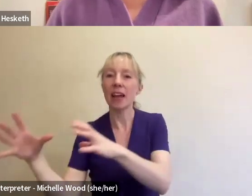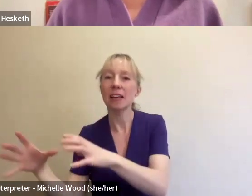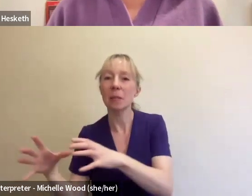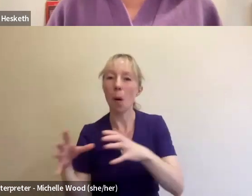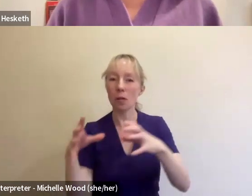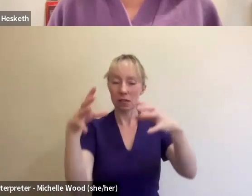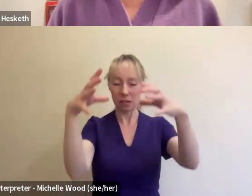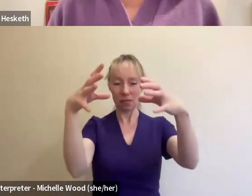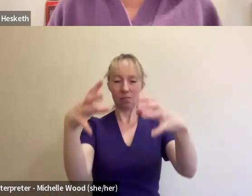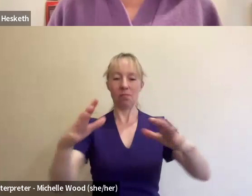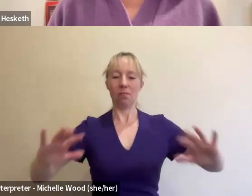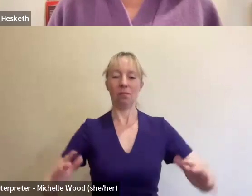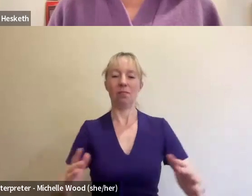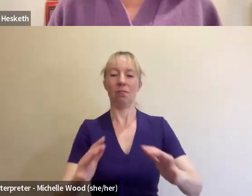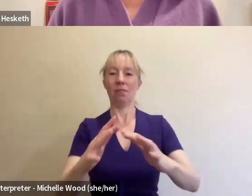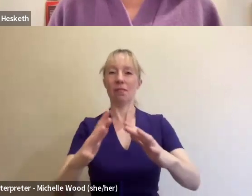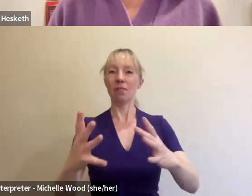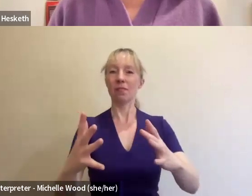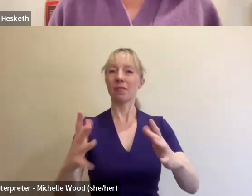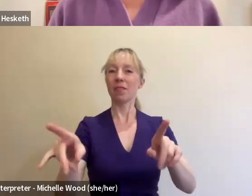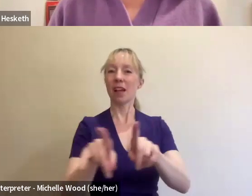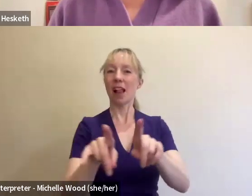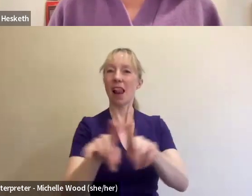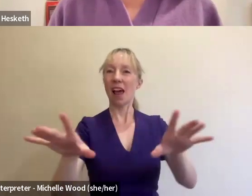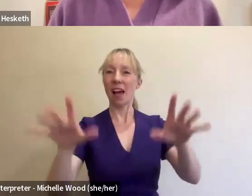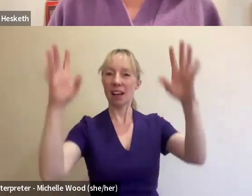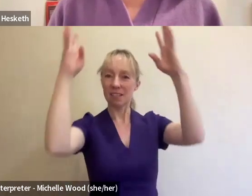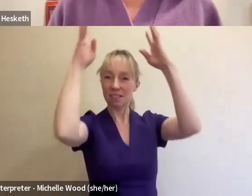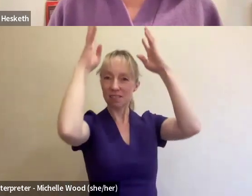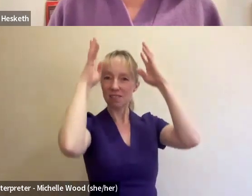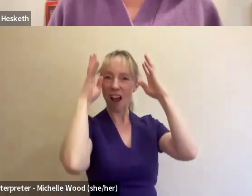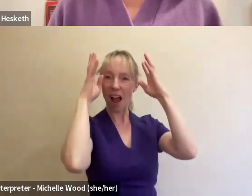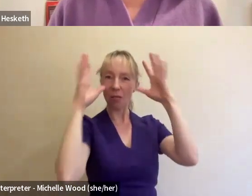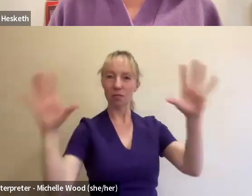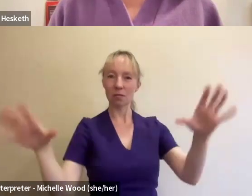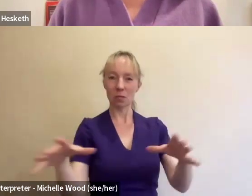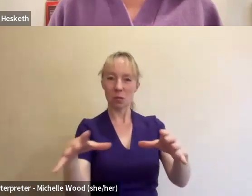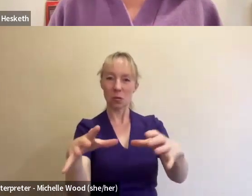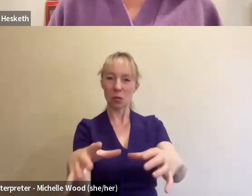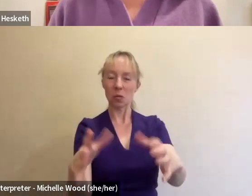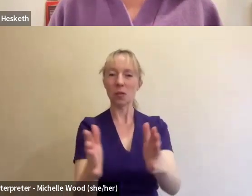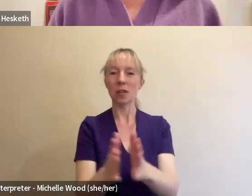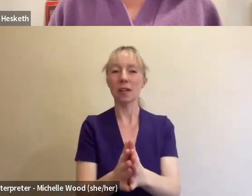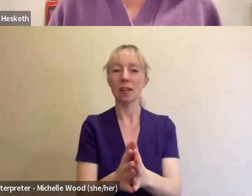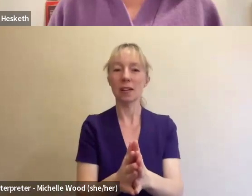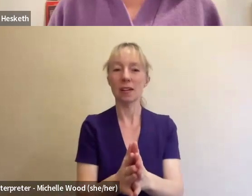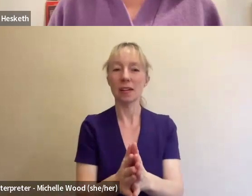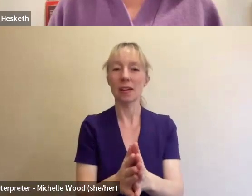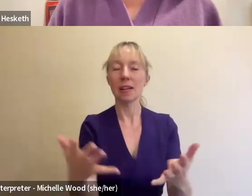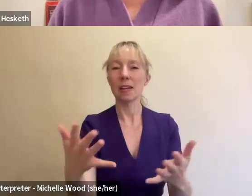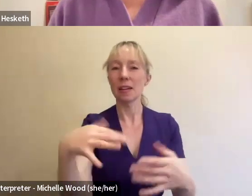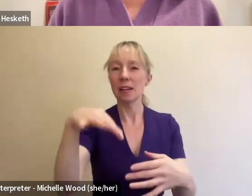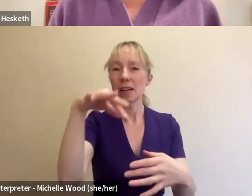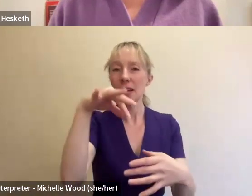heap as a kalasam, the crowning ornament. The monsoon season in